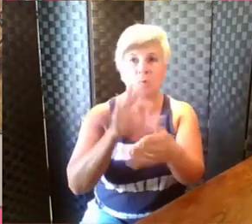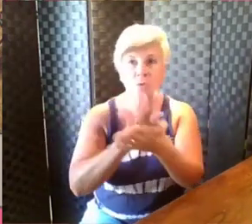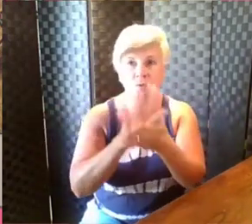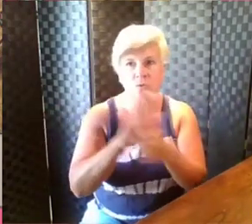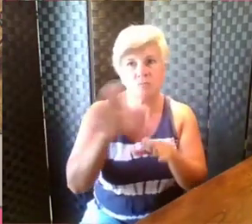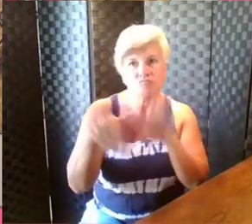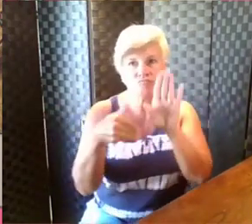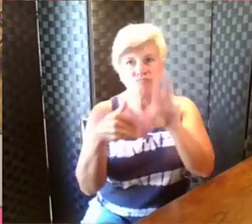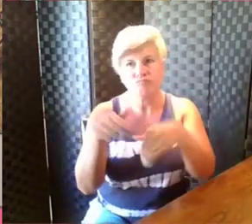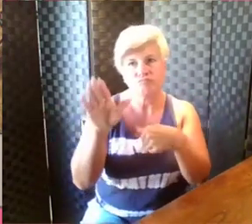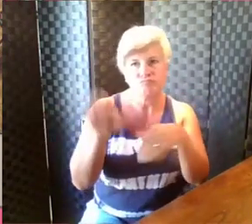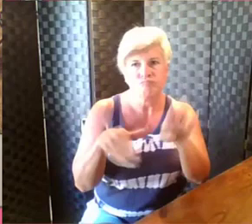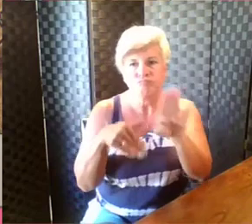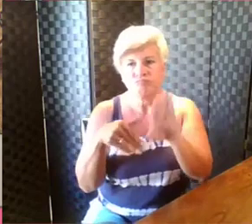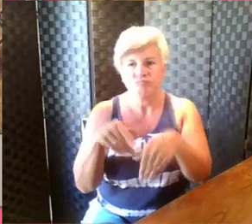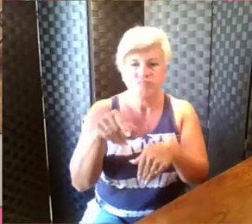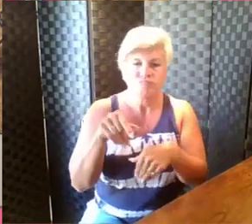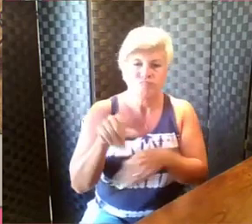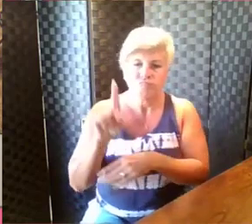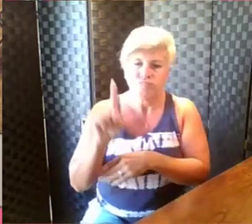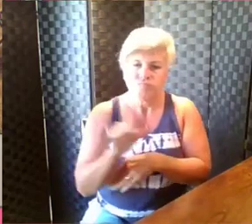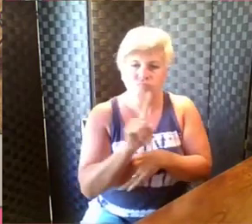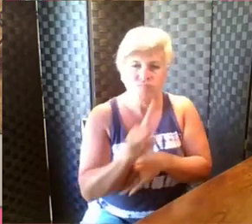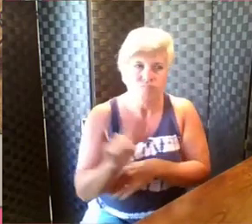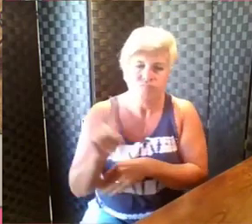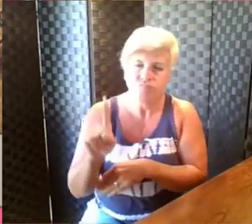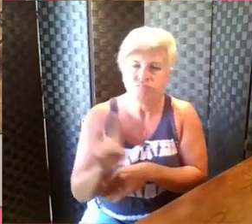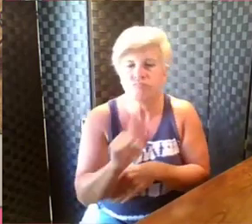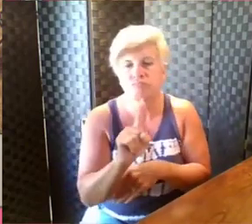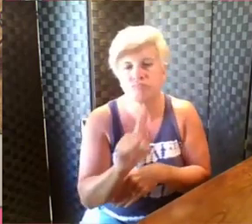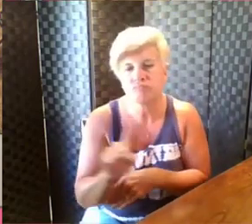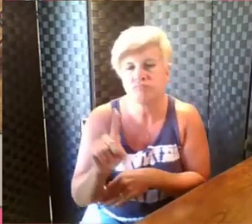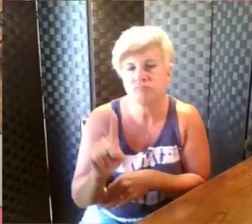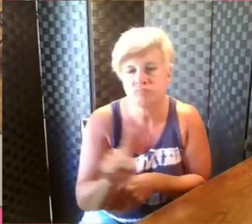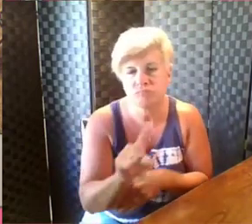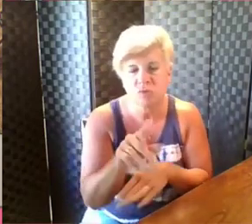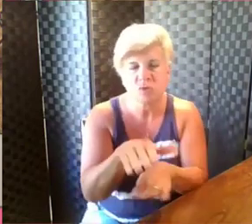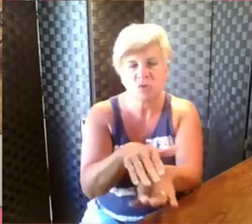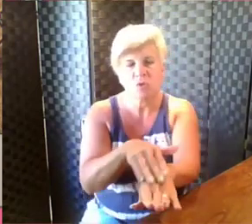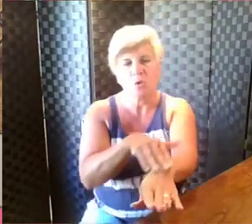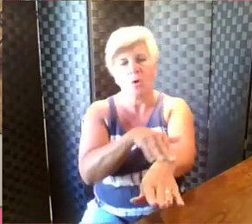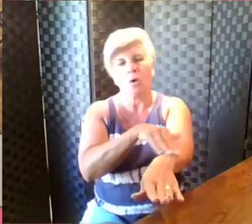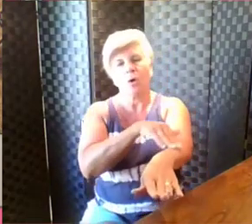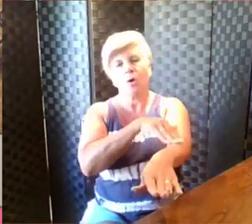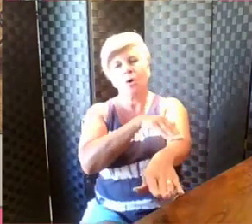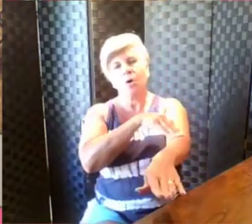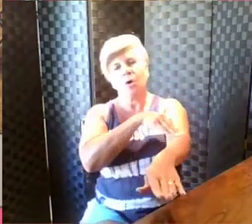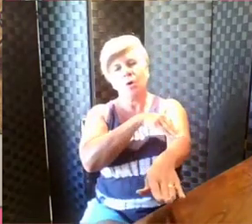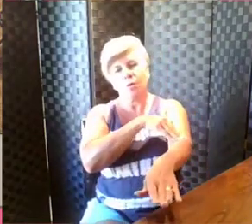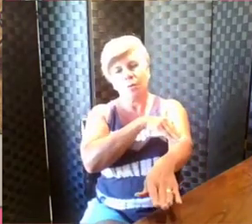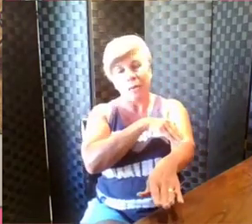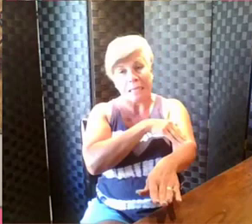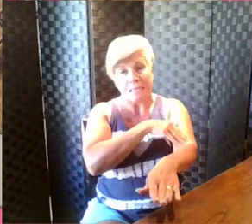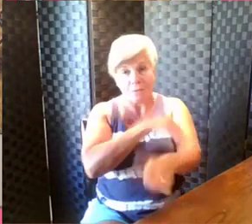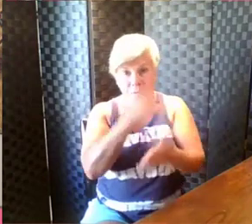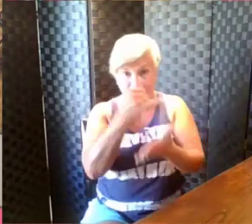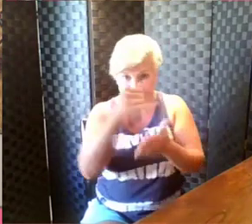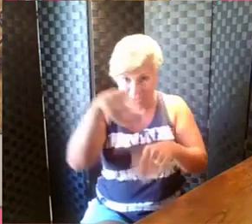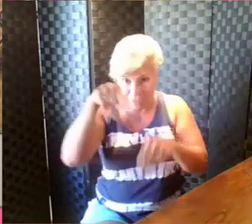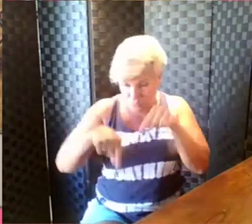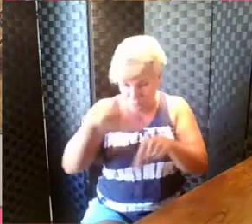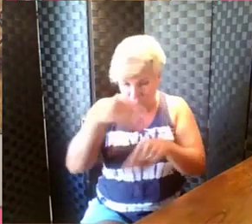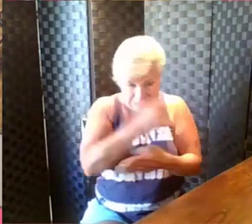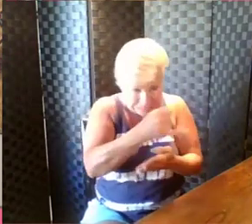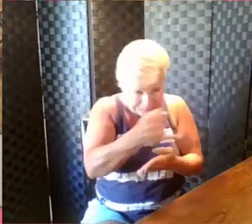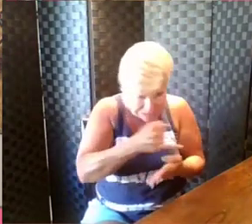her feet in the dirt. Chrysanthemum, chrysanthemum, chrysanthemum, she wrote. So let's